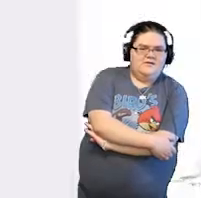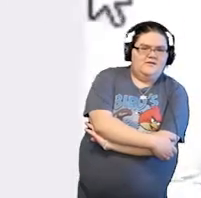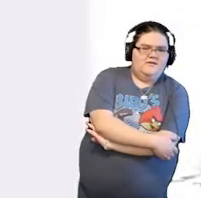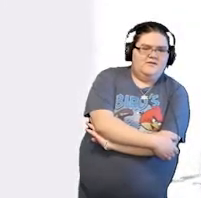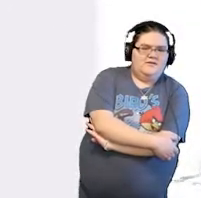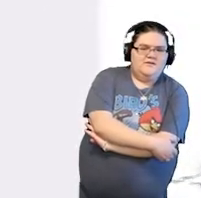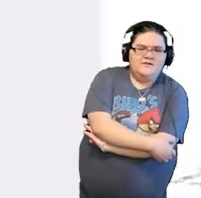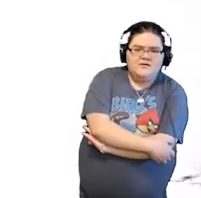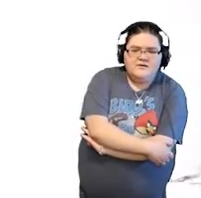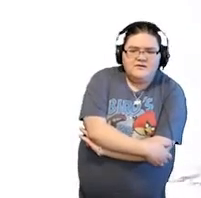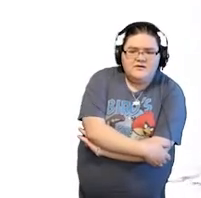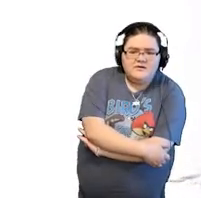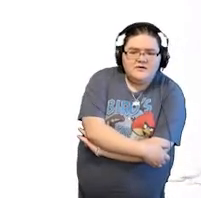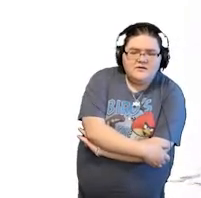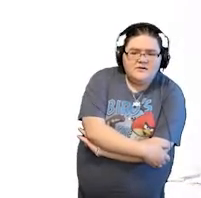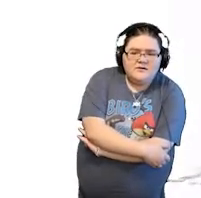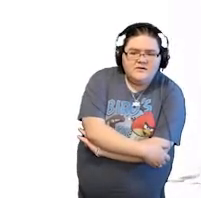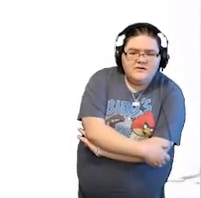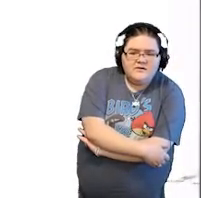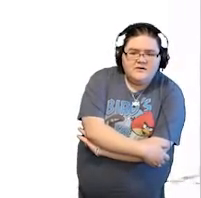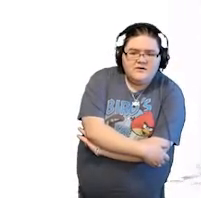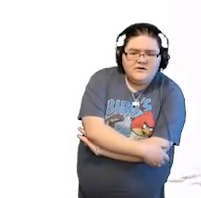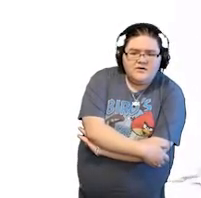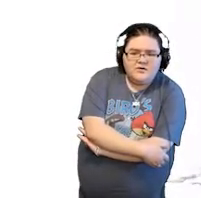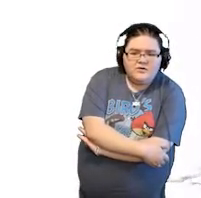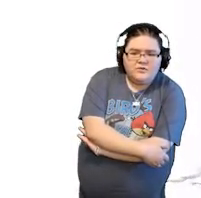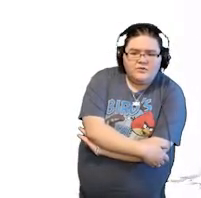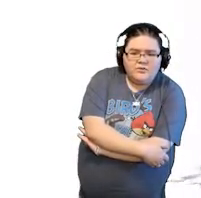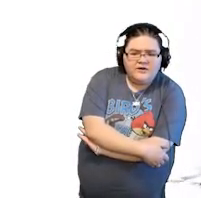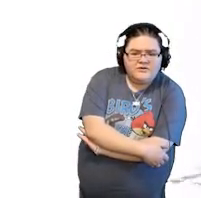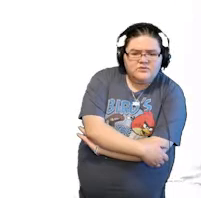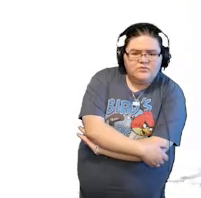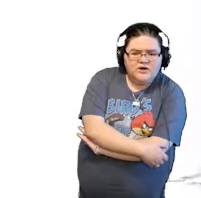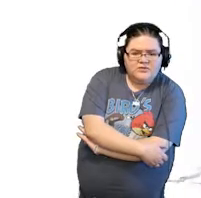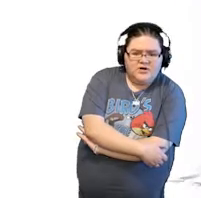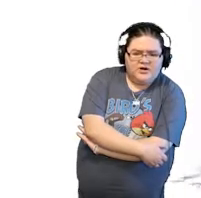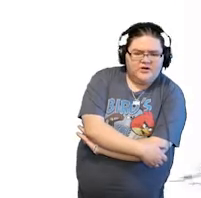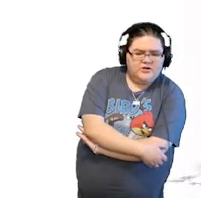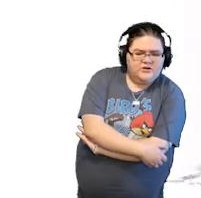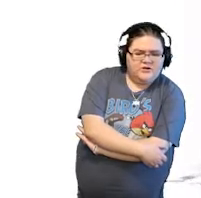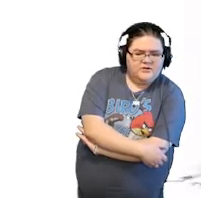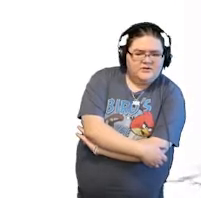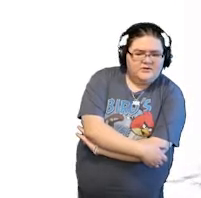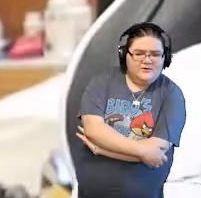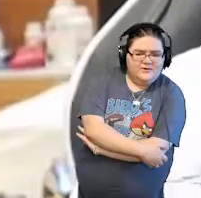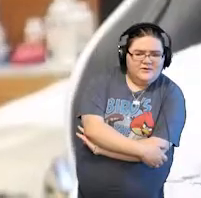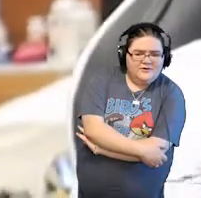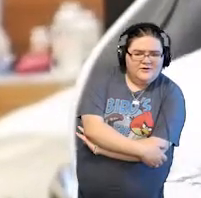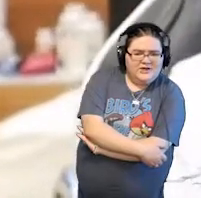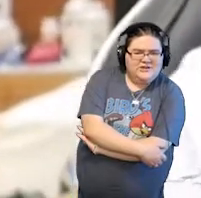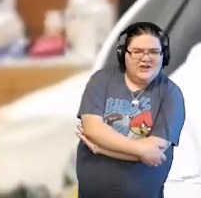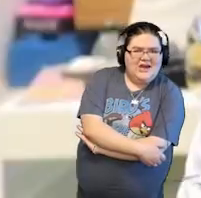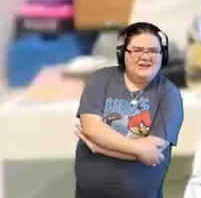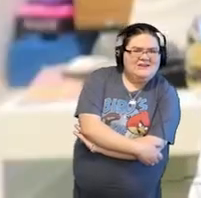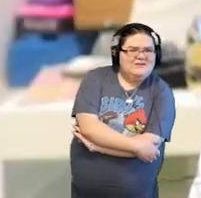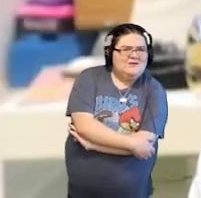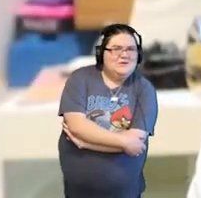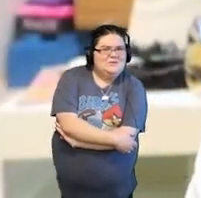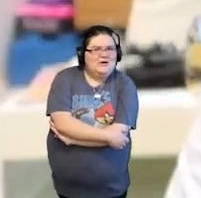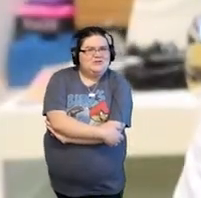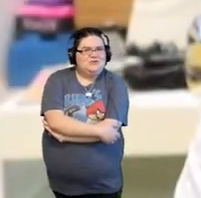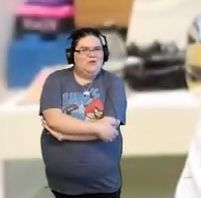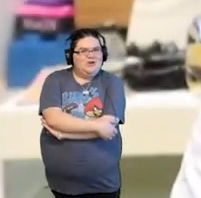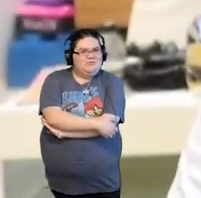doing YouTube. We did it, boys. Oh shit, you really want me playing scary games for a week, huh? Where's your watermark? We're currently losing. We're currently losing JJ? To Lil